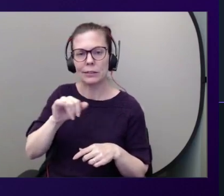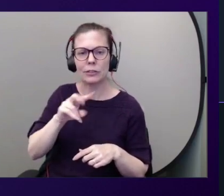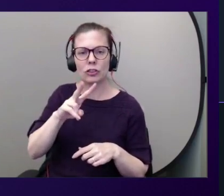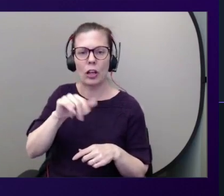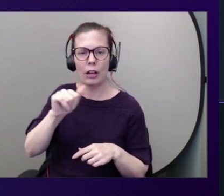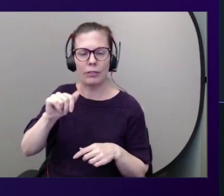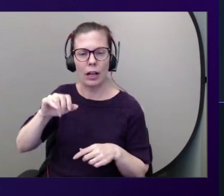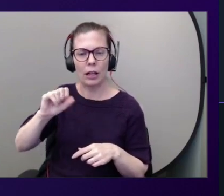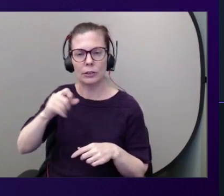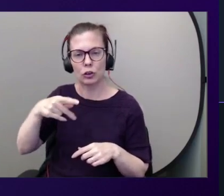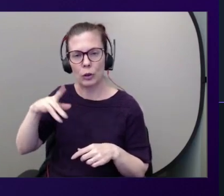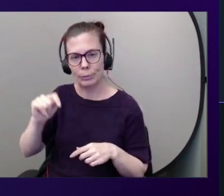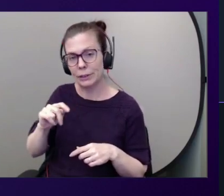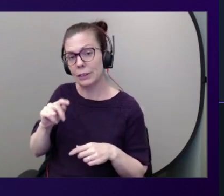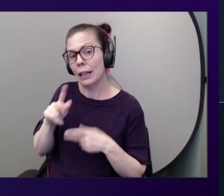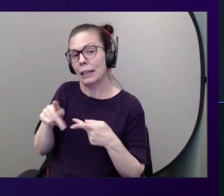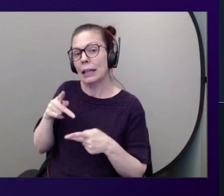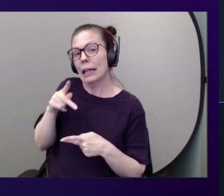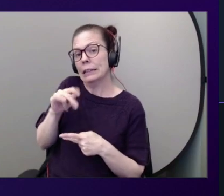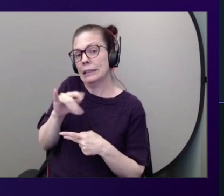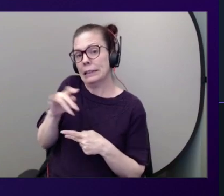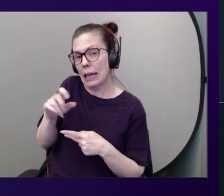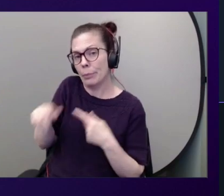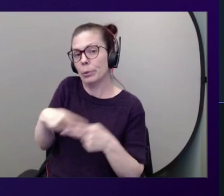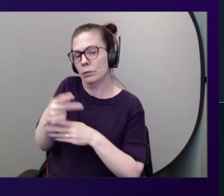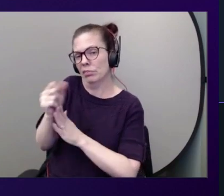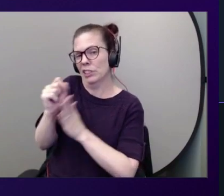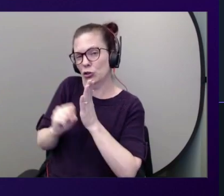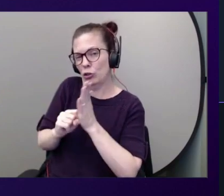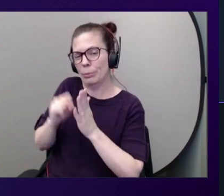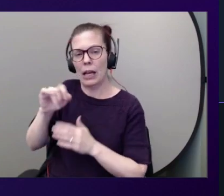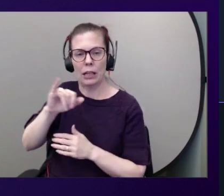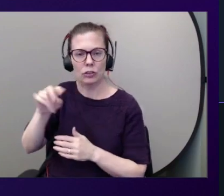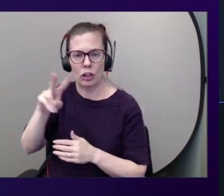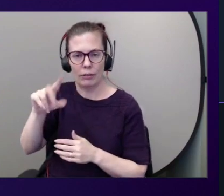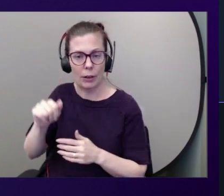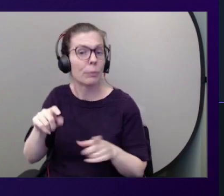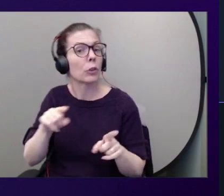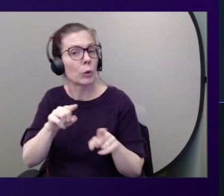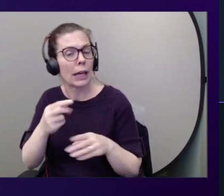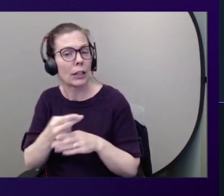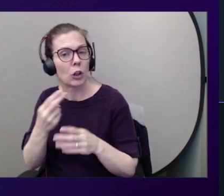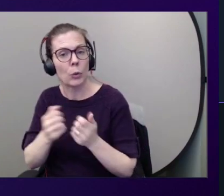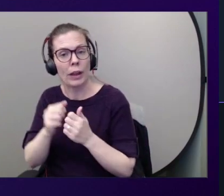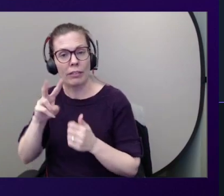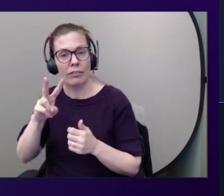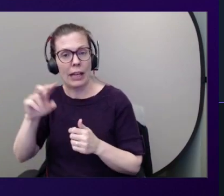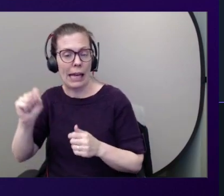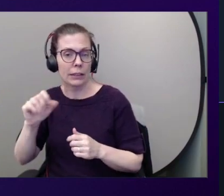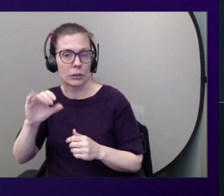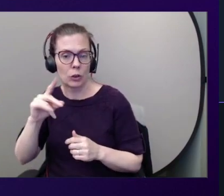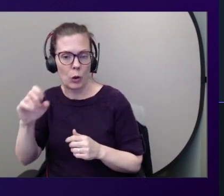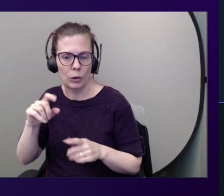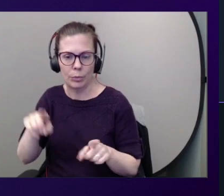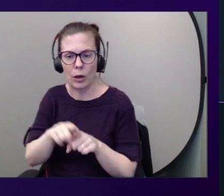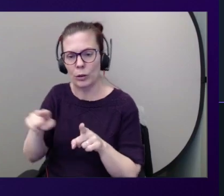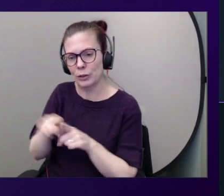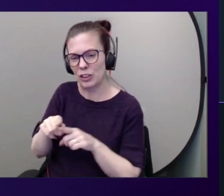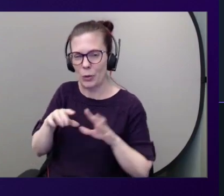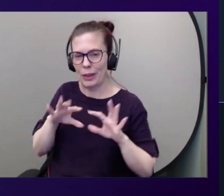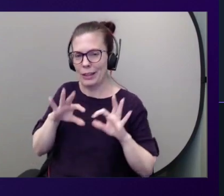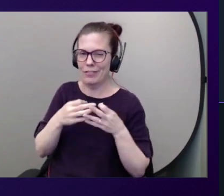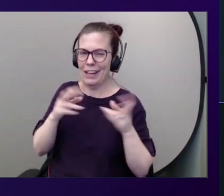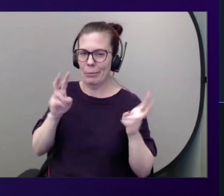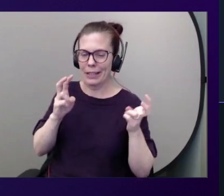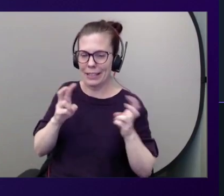and Java. Additionally, so you can use this across VS Code, also the IntelliJ family of IDEs. I love calling them a family. You